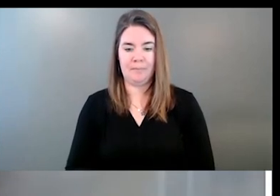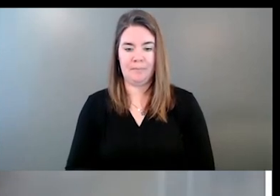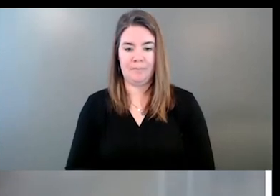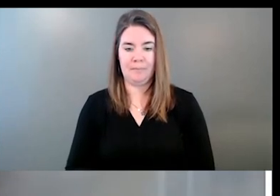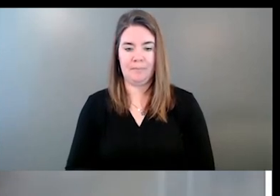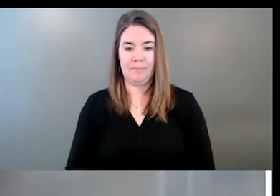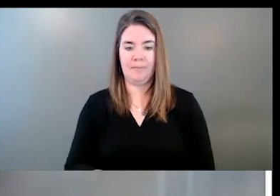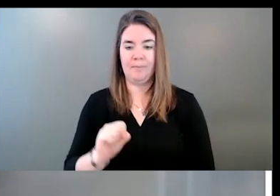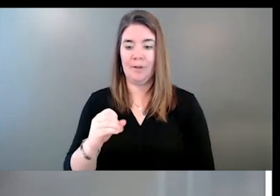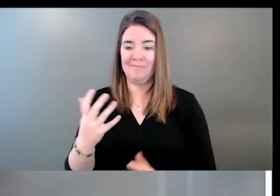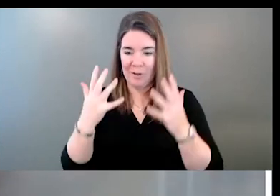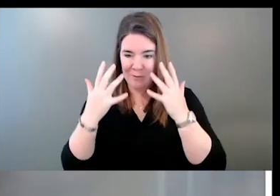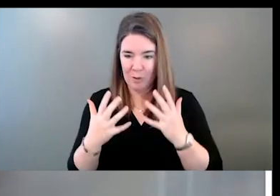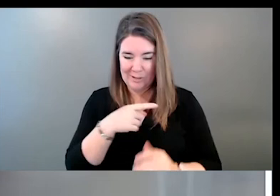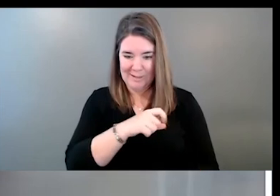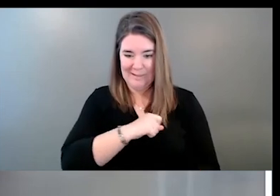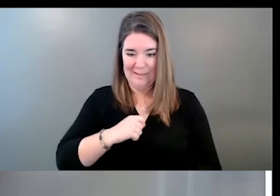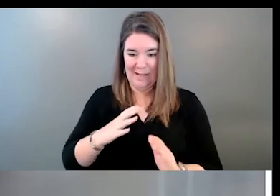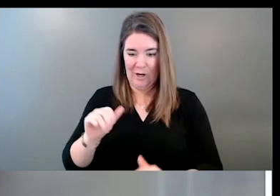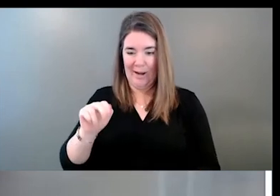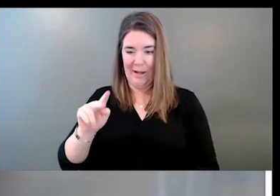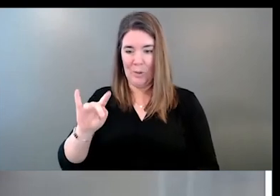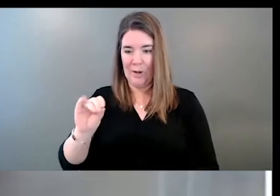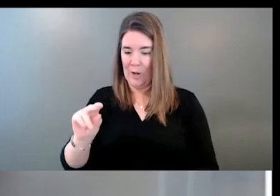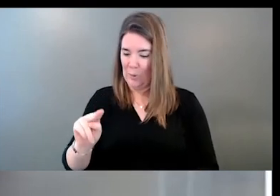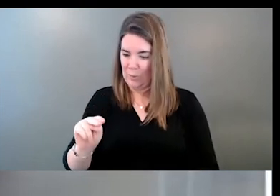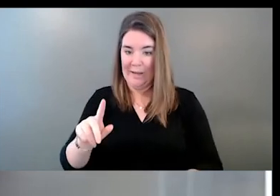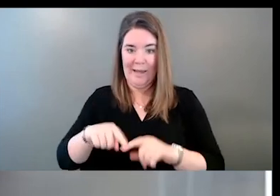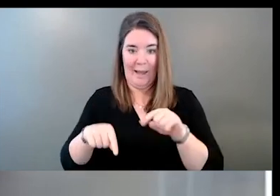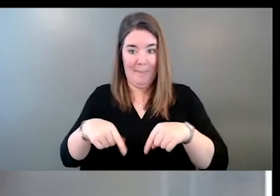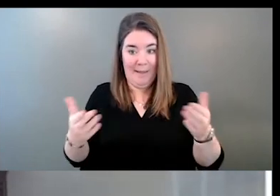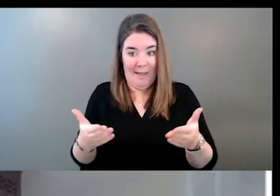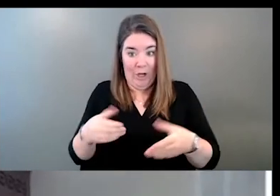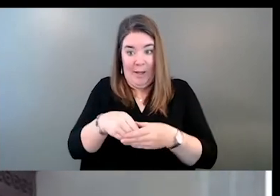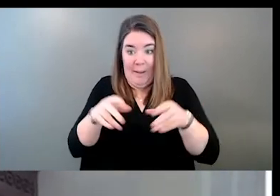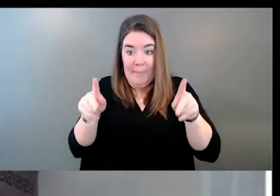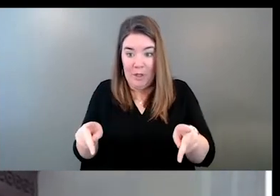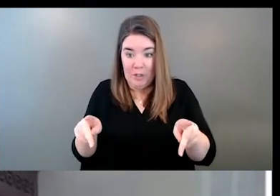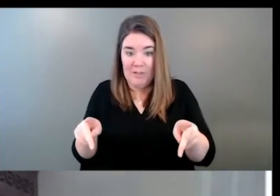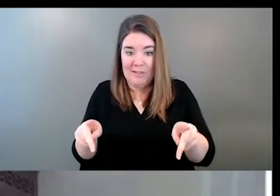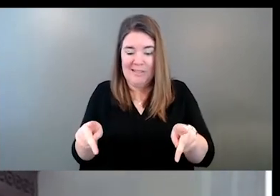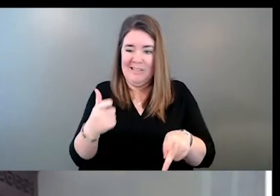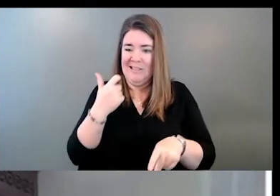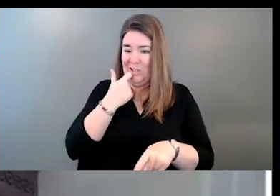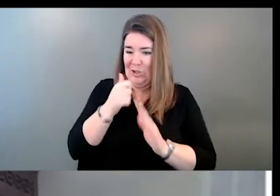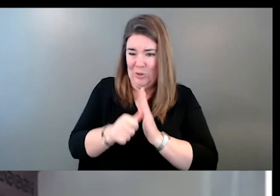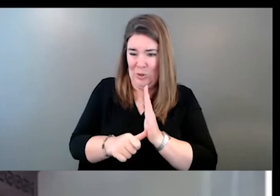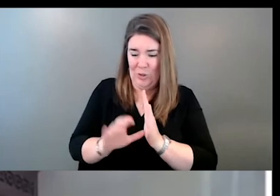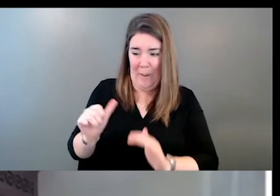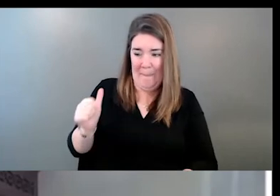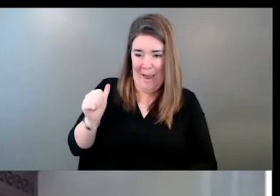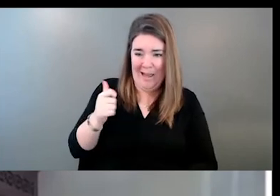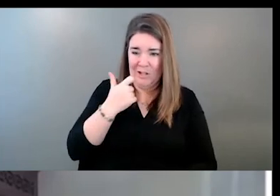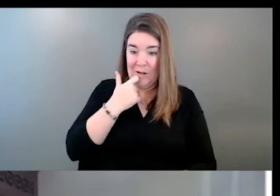So unfortunately, Senator Antonio was not able to be with us in person. She's recovering from back surgery, but she's